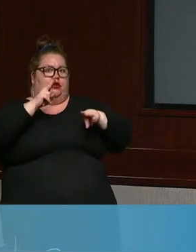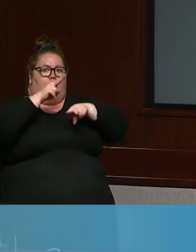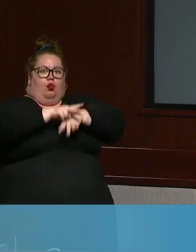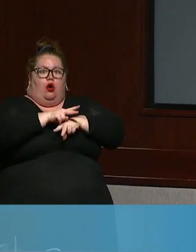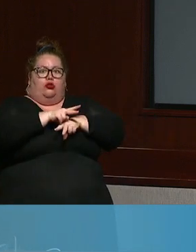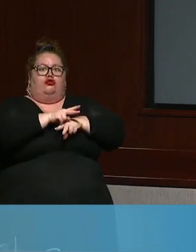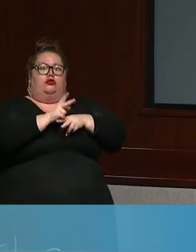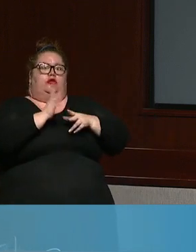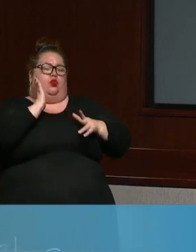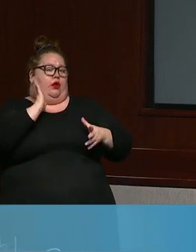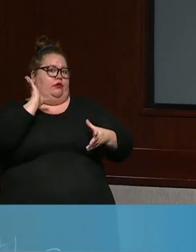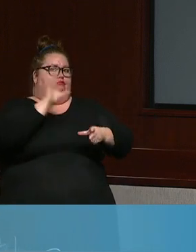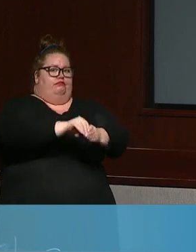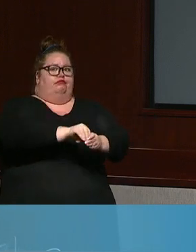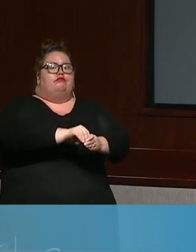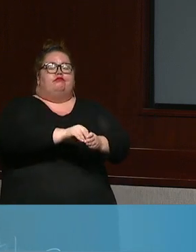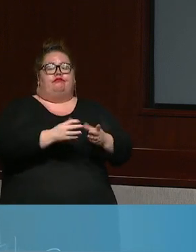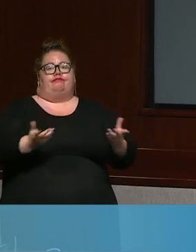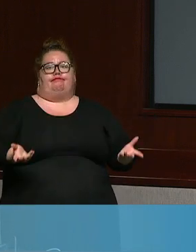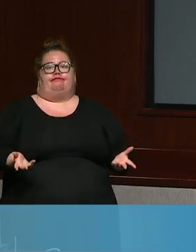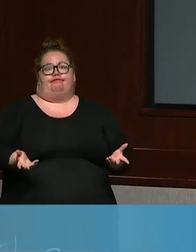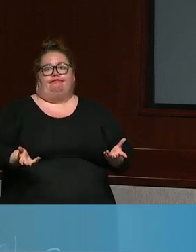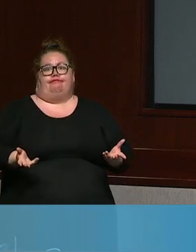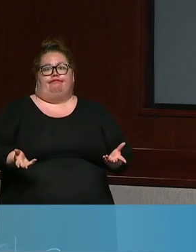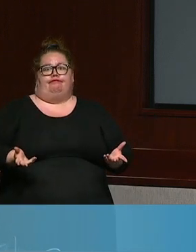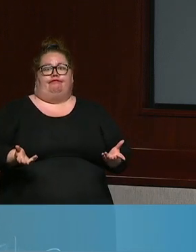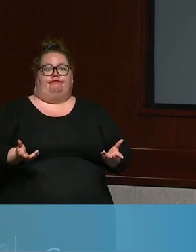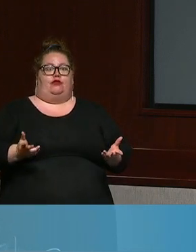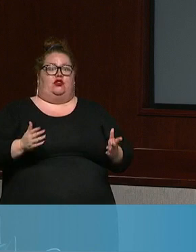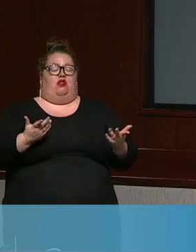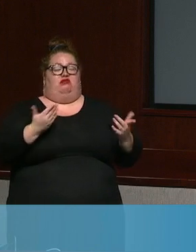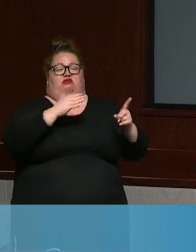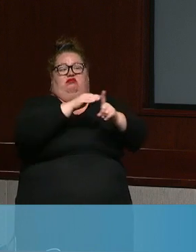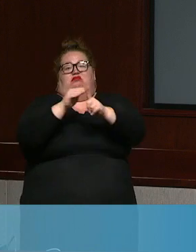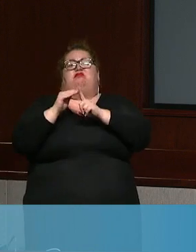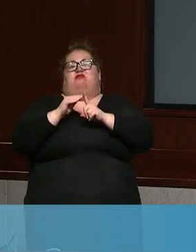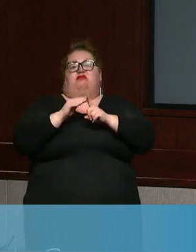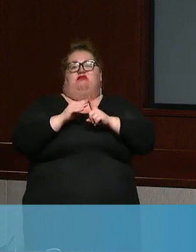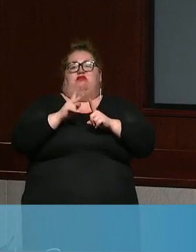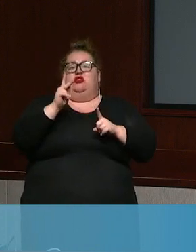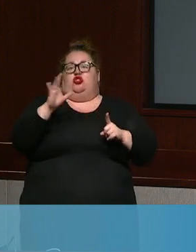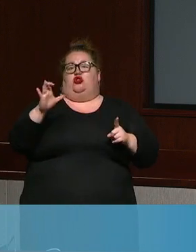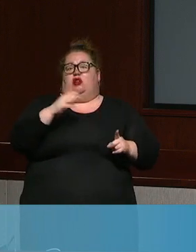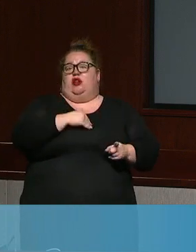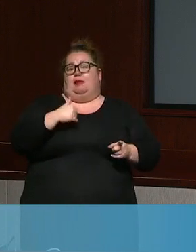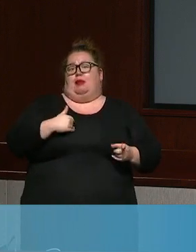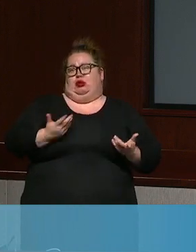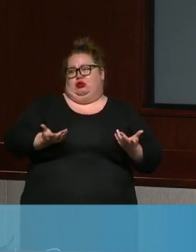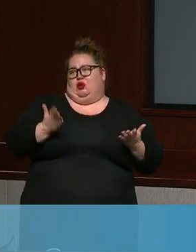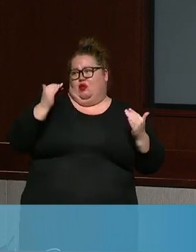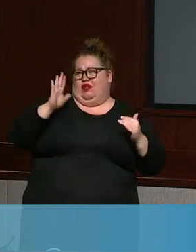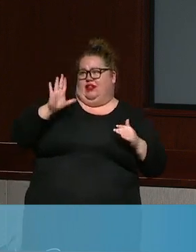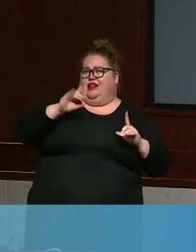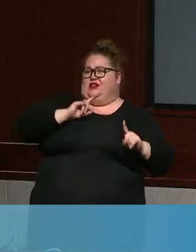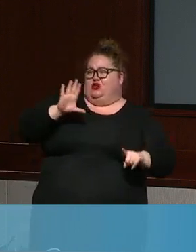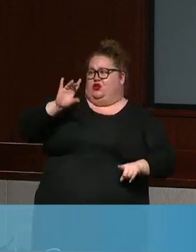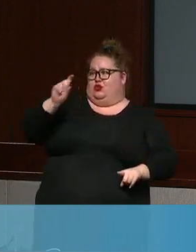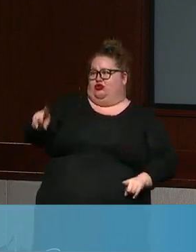will engage. So our folks need to be aware of that. And Bob, I hope that answers your